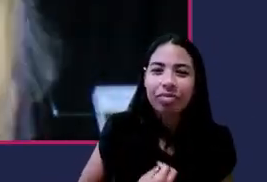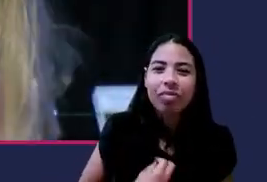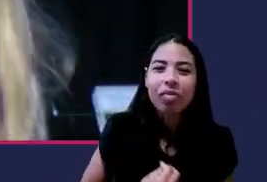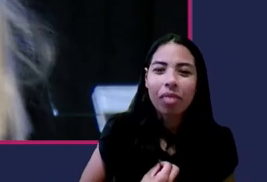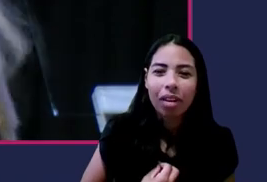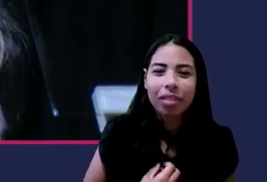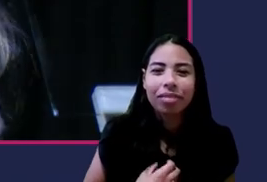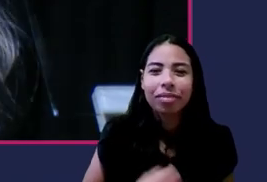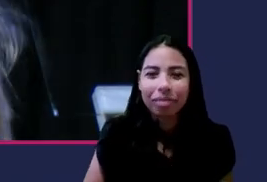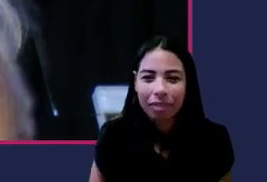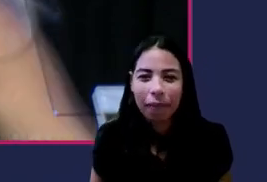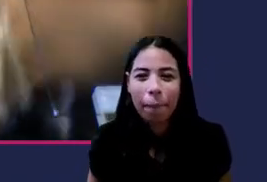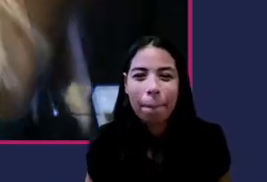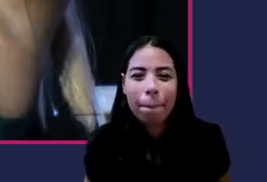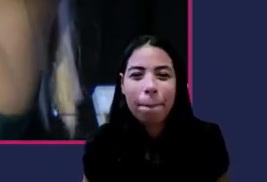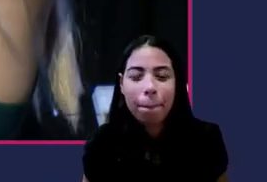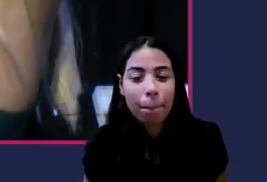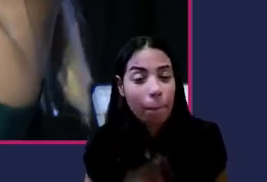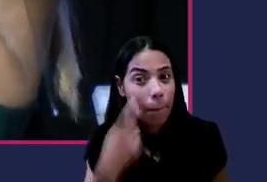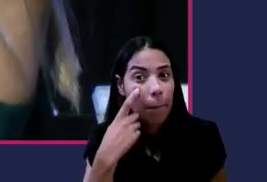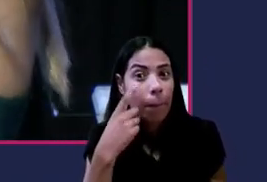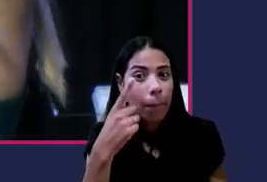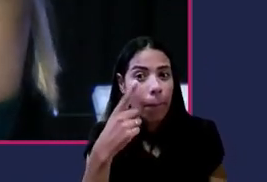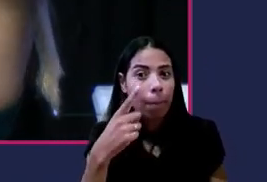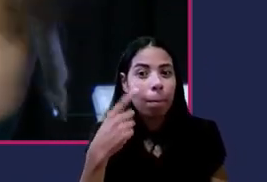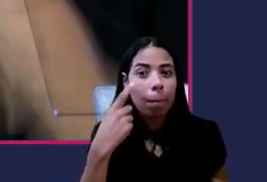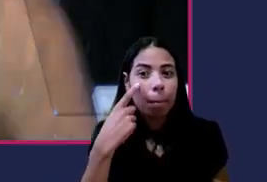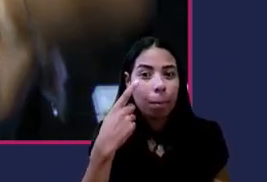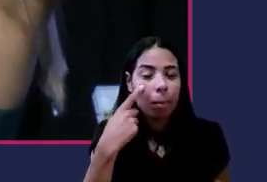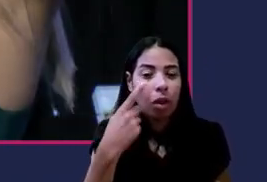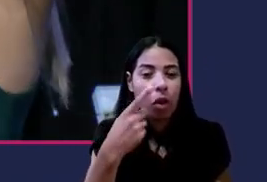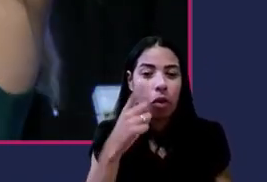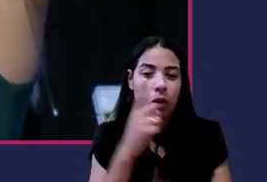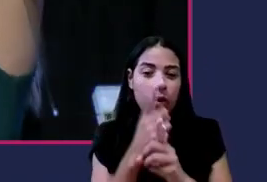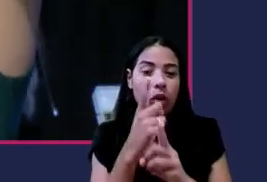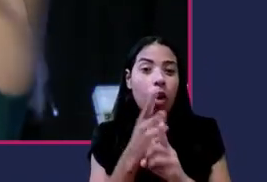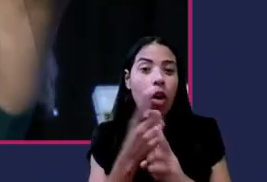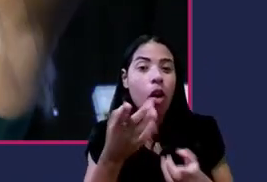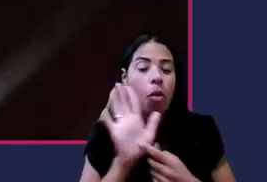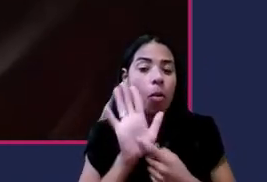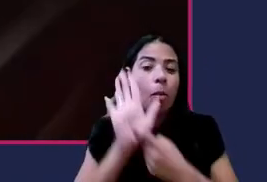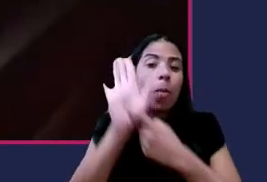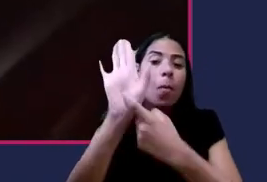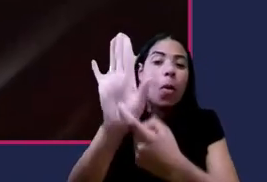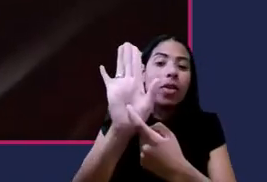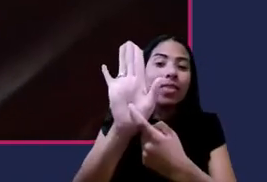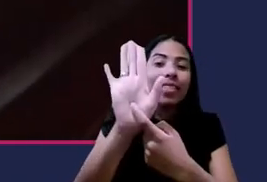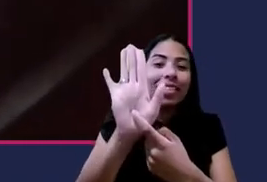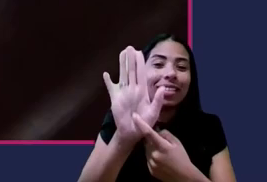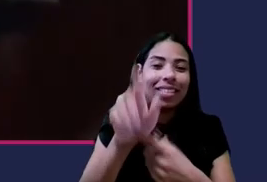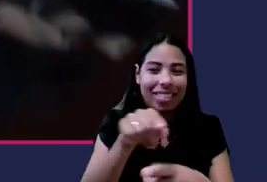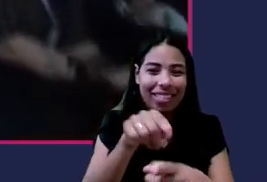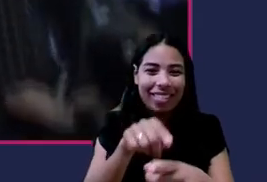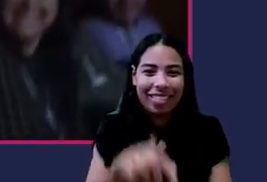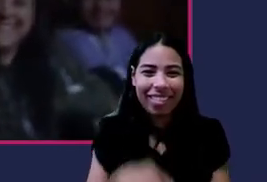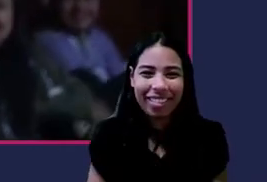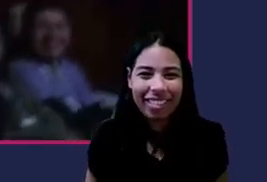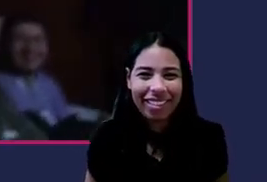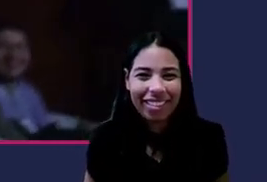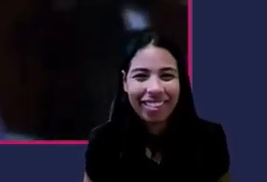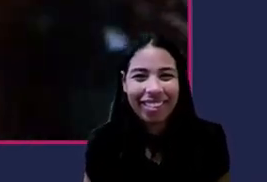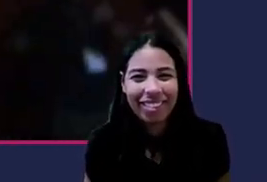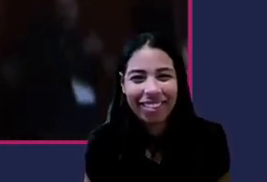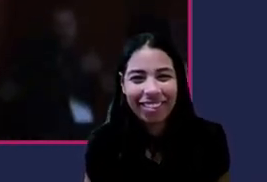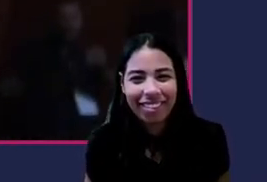An applause to three of our protagonists. Look at Brian is over there. Brian, let people know where you are.